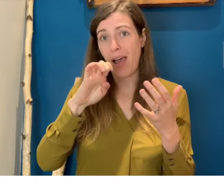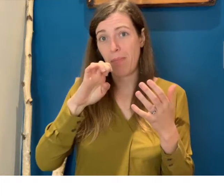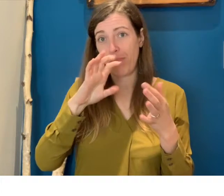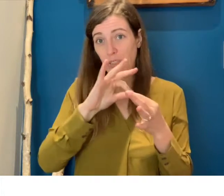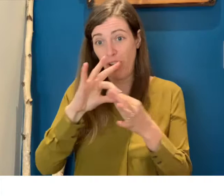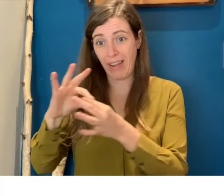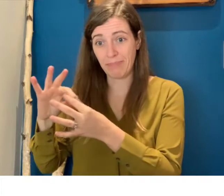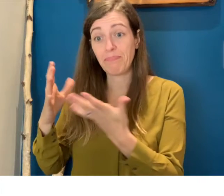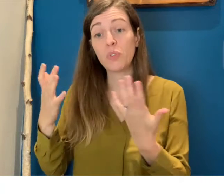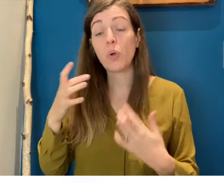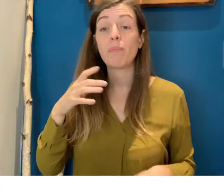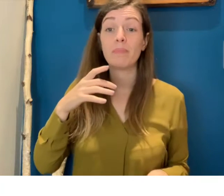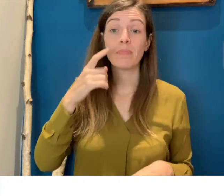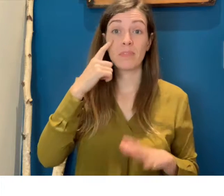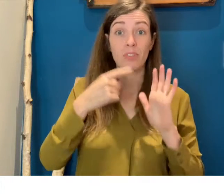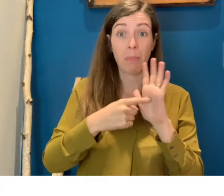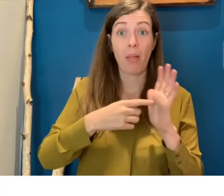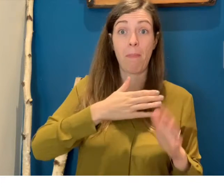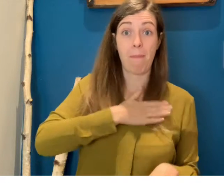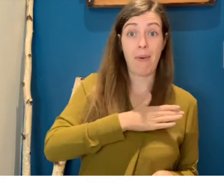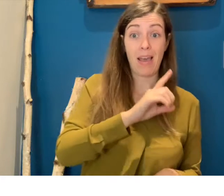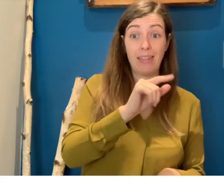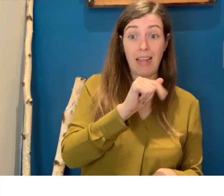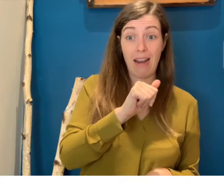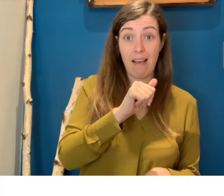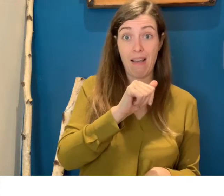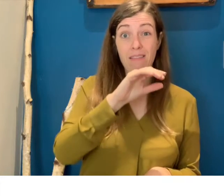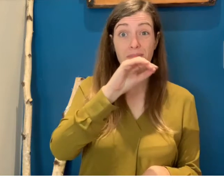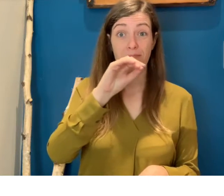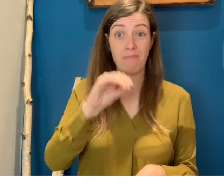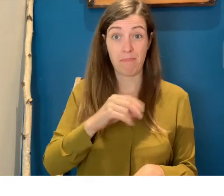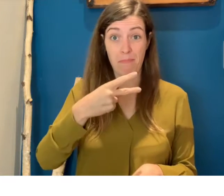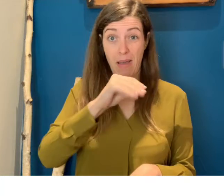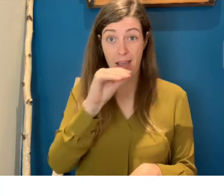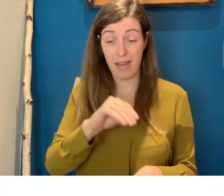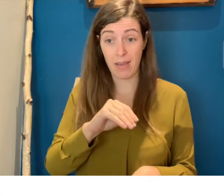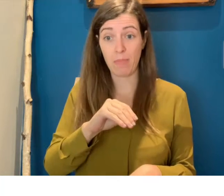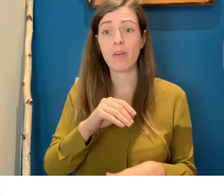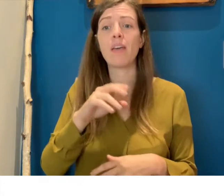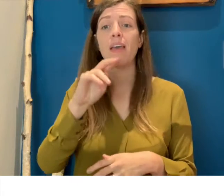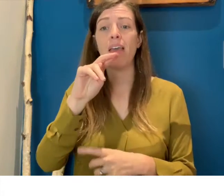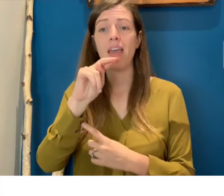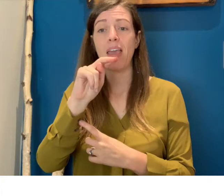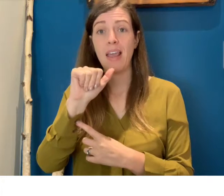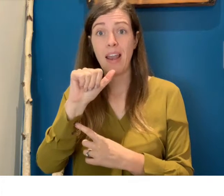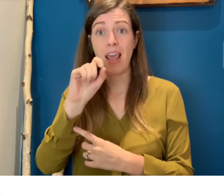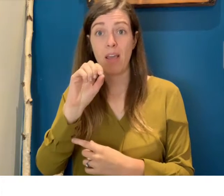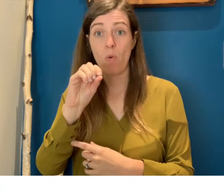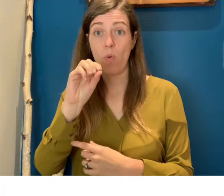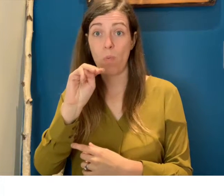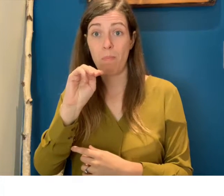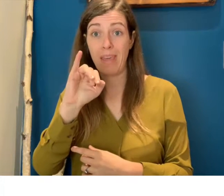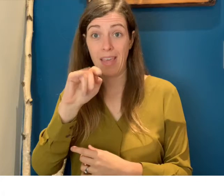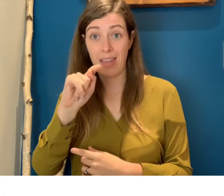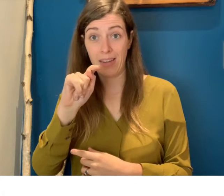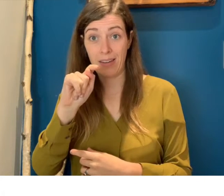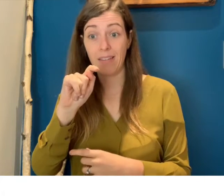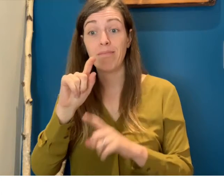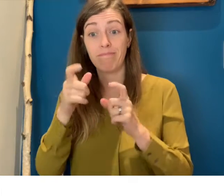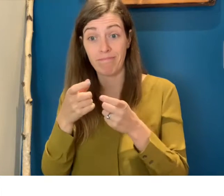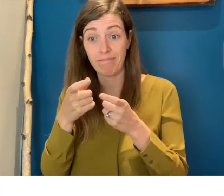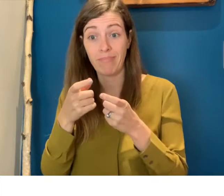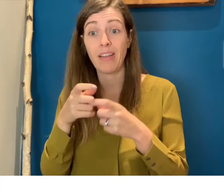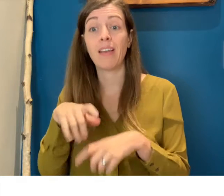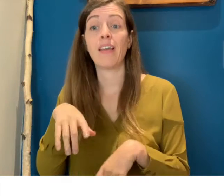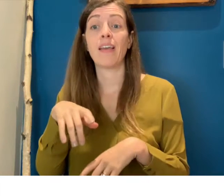them. And so I can do that by adding something to my pipe chain. So I can say my data, pipe,